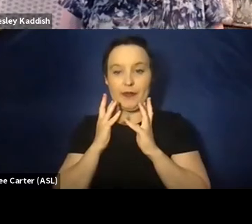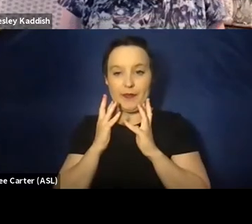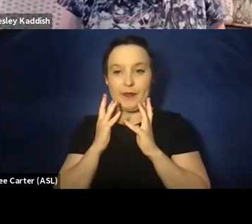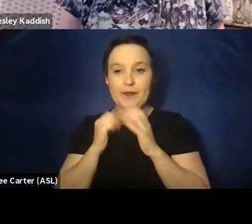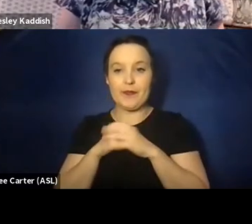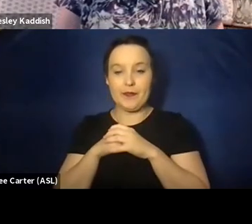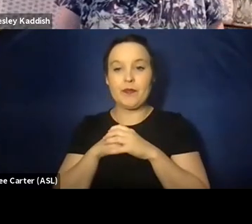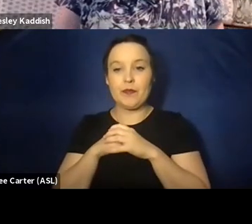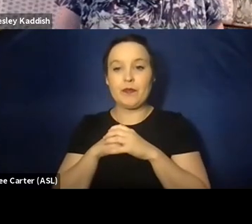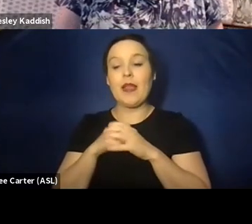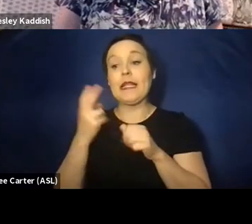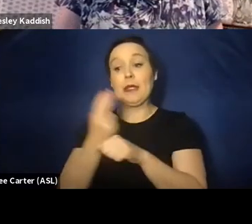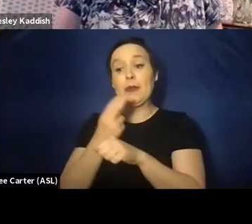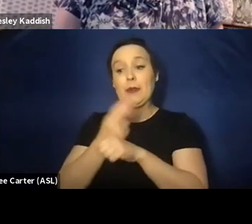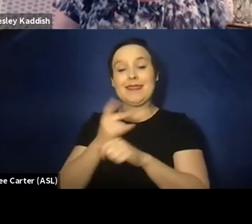cello.